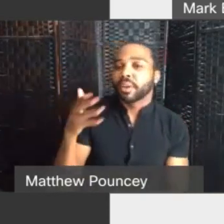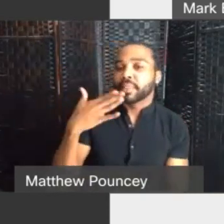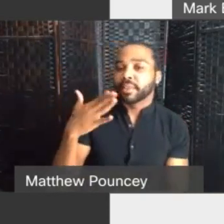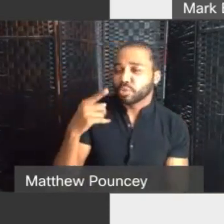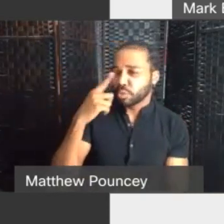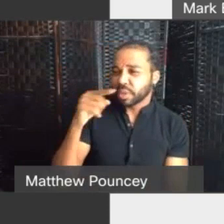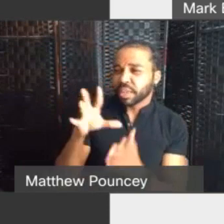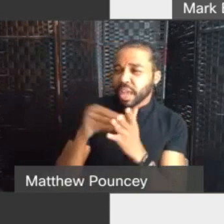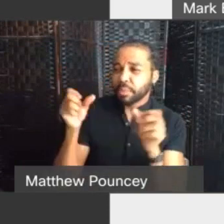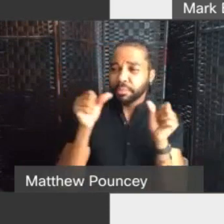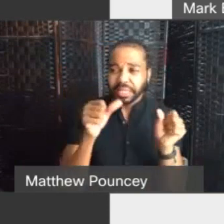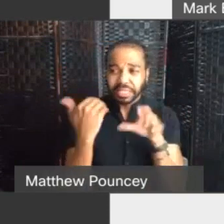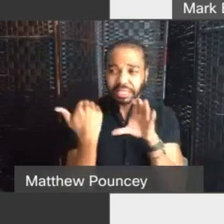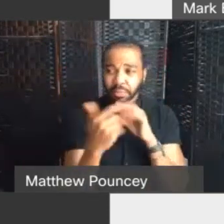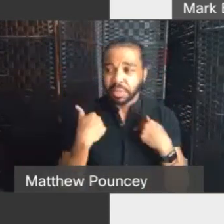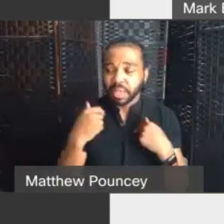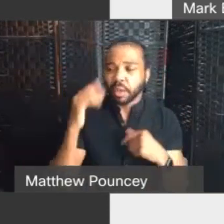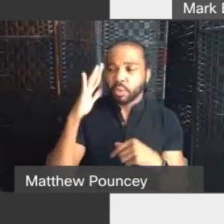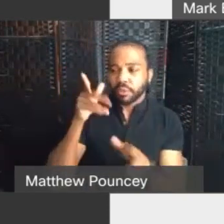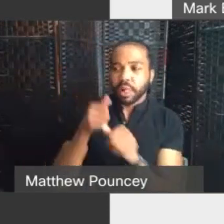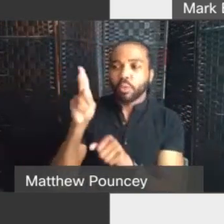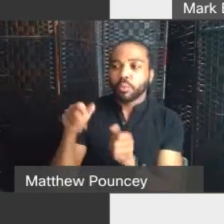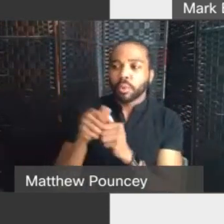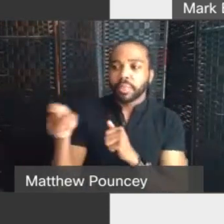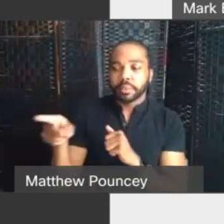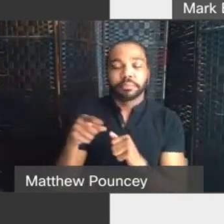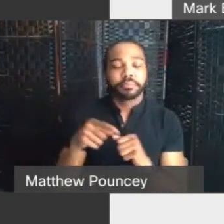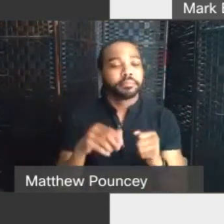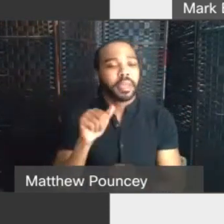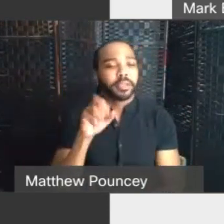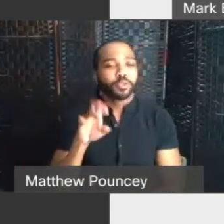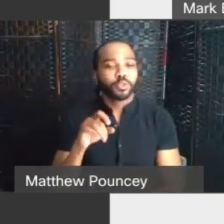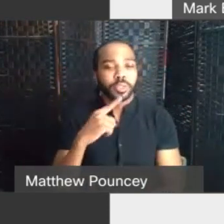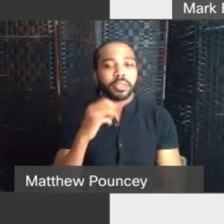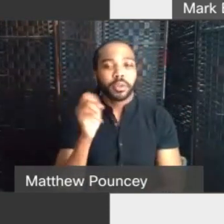it and send it to me, we'll follow up on it. Okay.